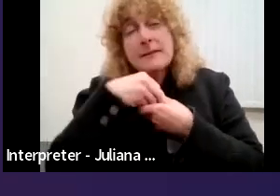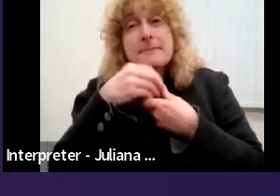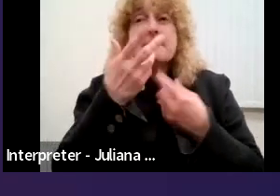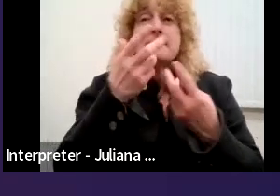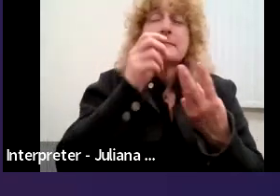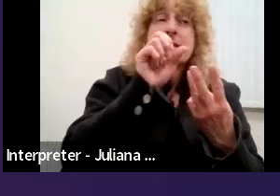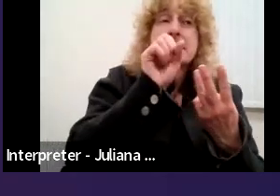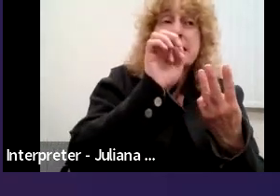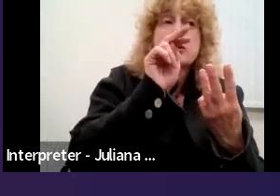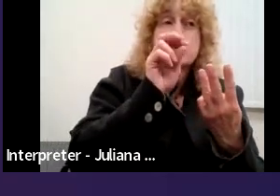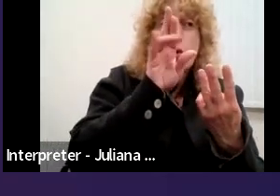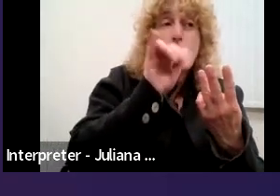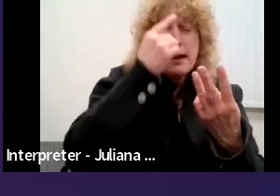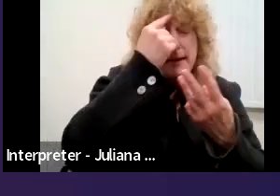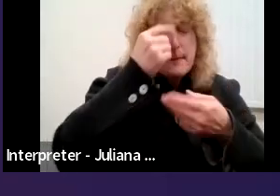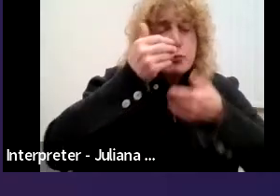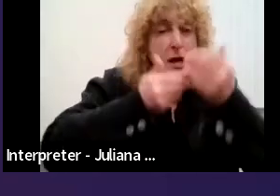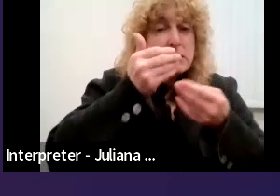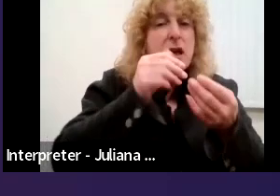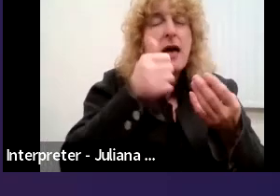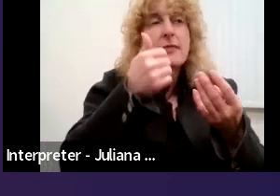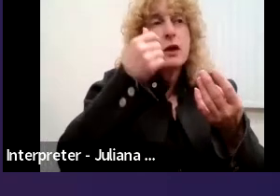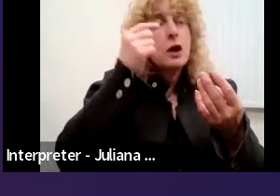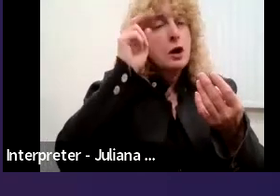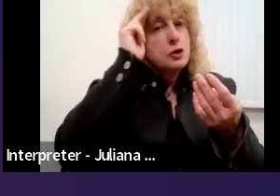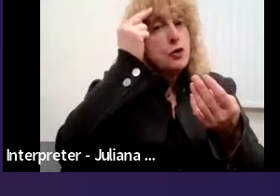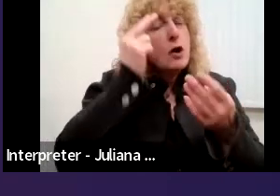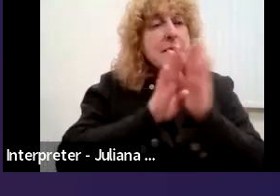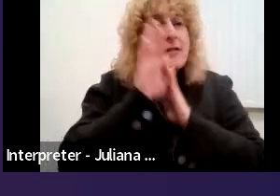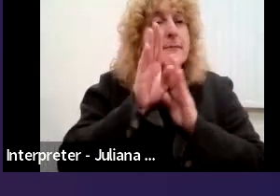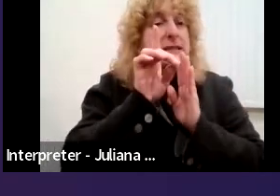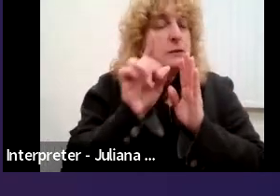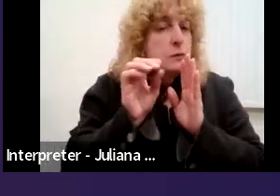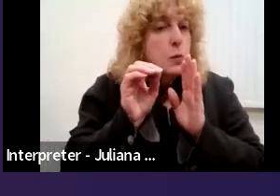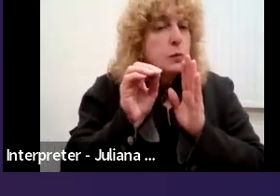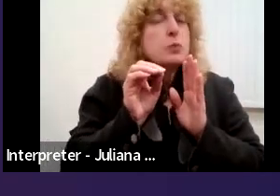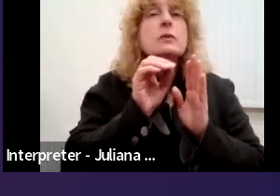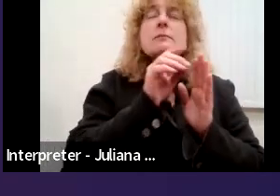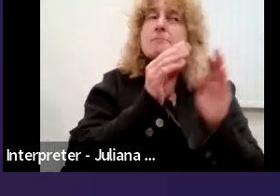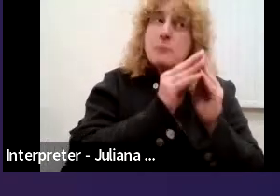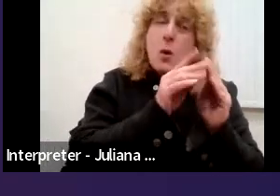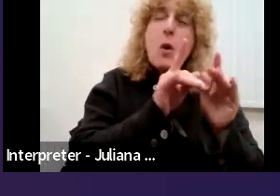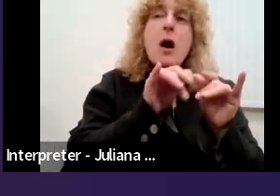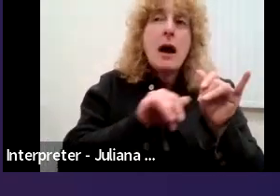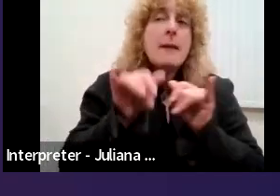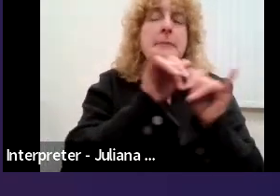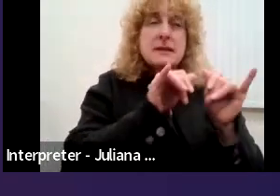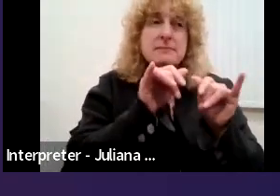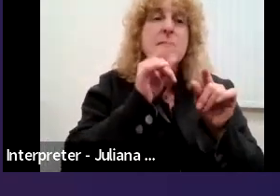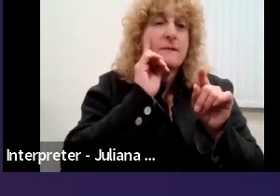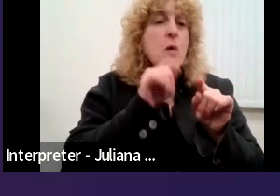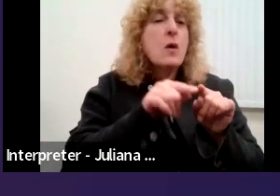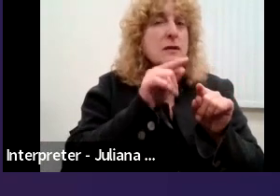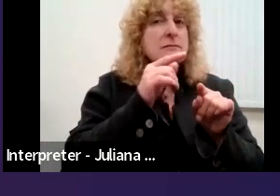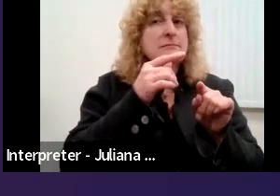other neurodevelopmental disorders also are more common with sensory processing. So some symptoms